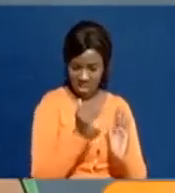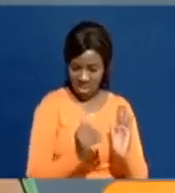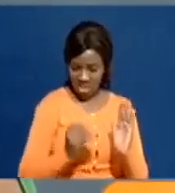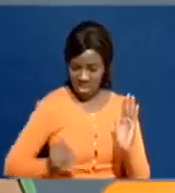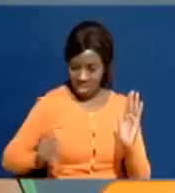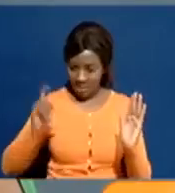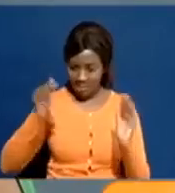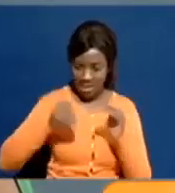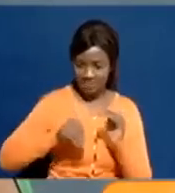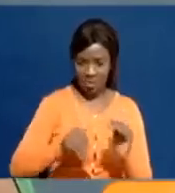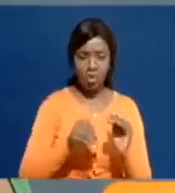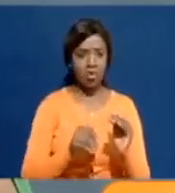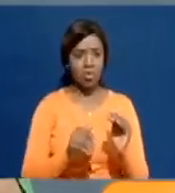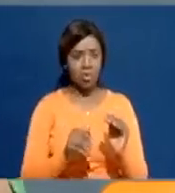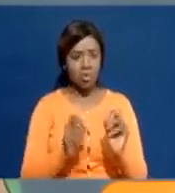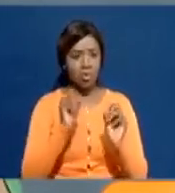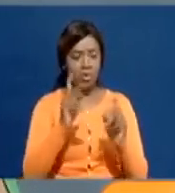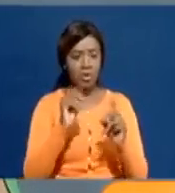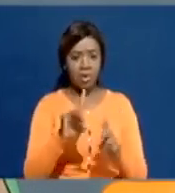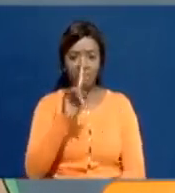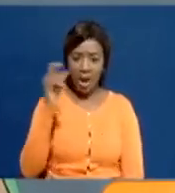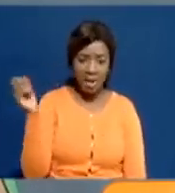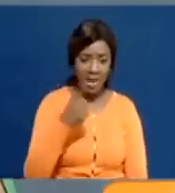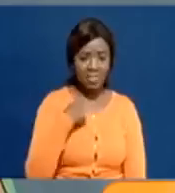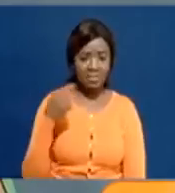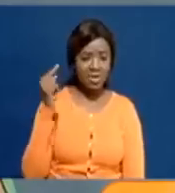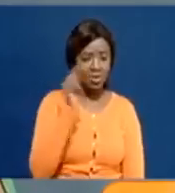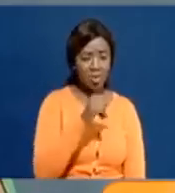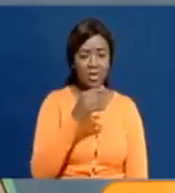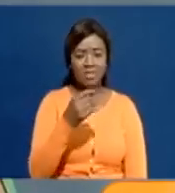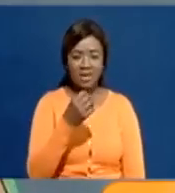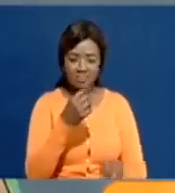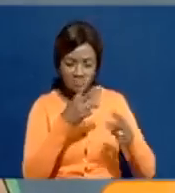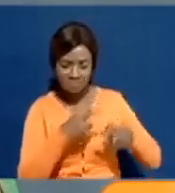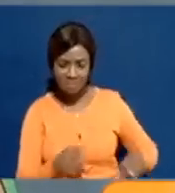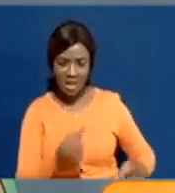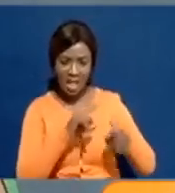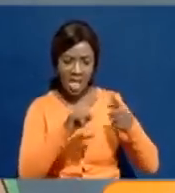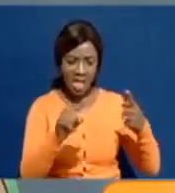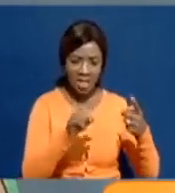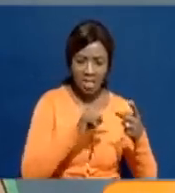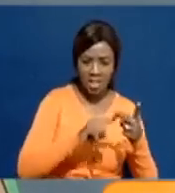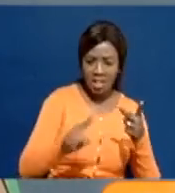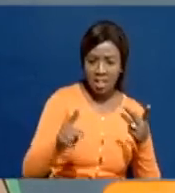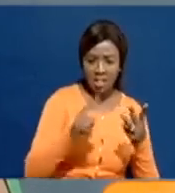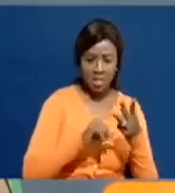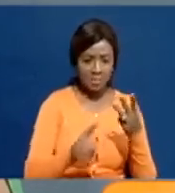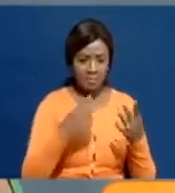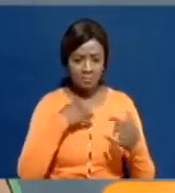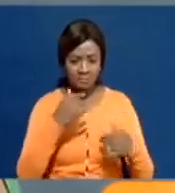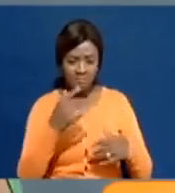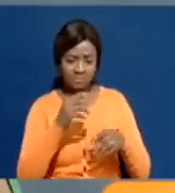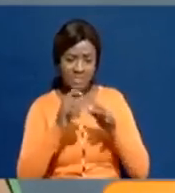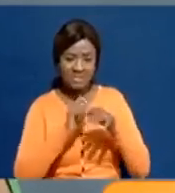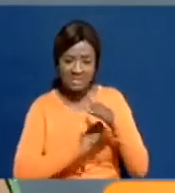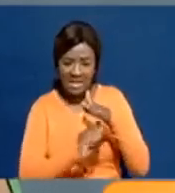need to go through. Mm-hmm. So let us just, for a whole month, I was going through a diagnosis process, including targeted biopsies, including